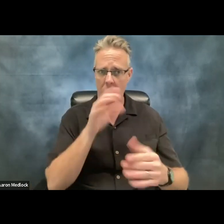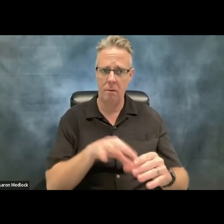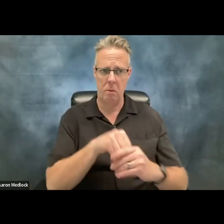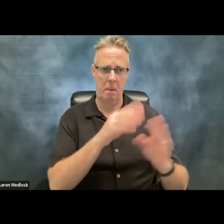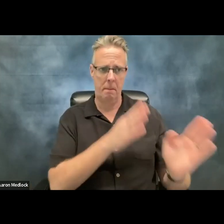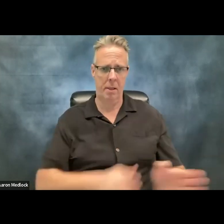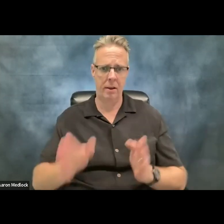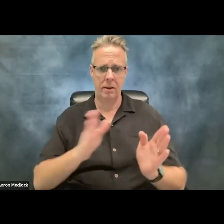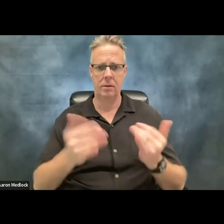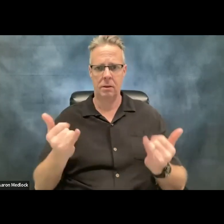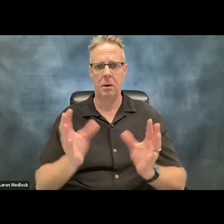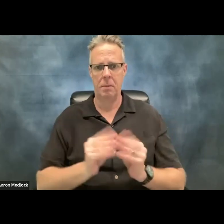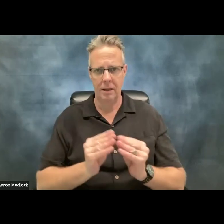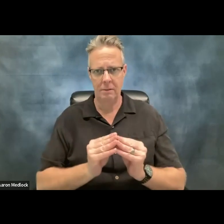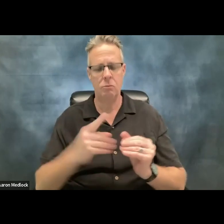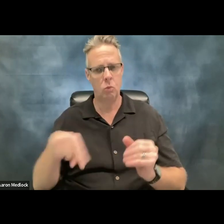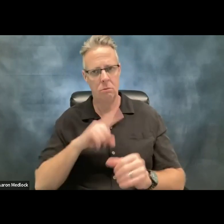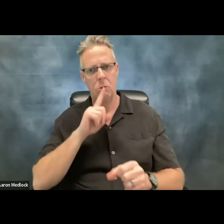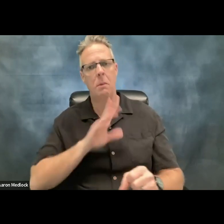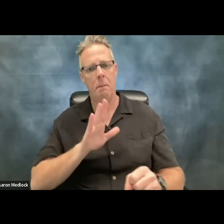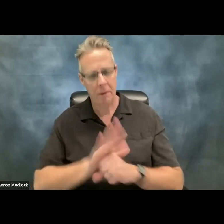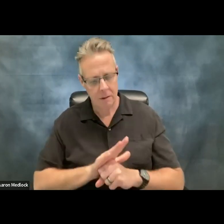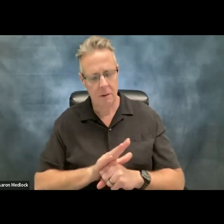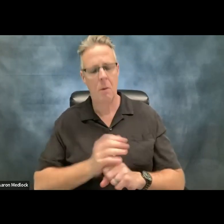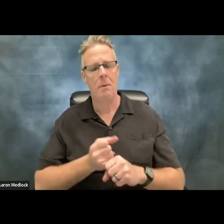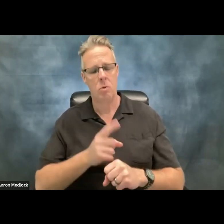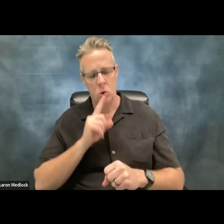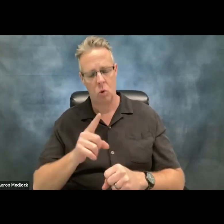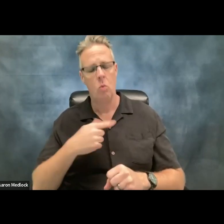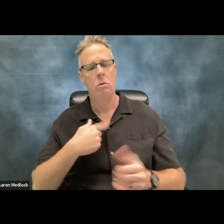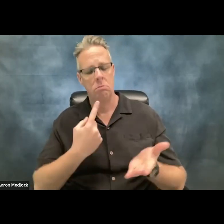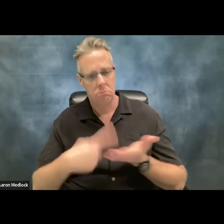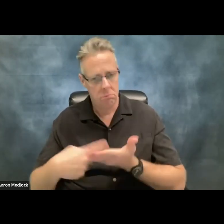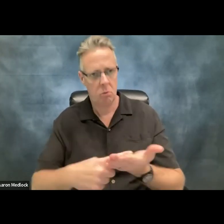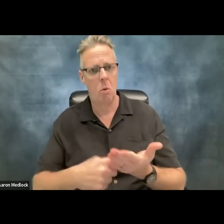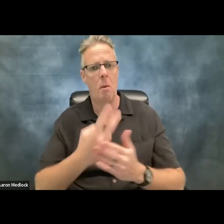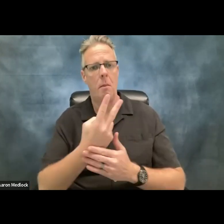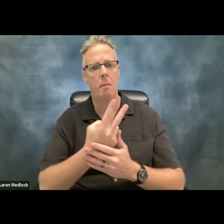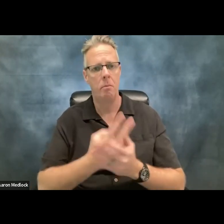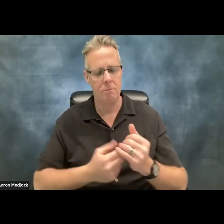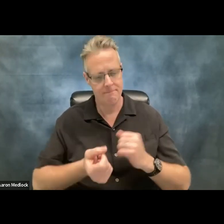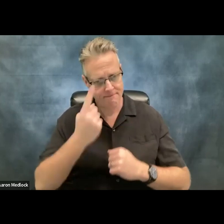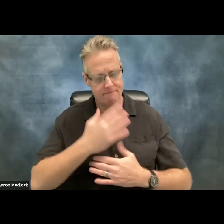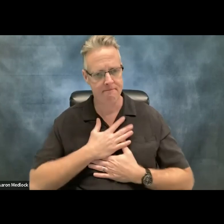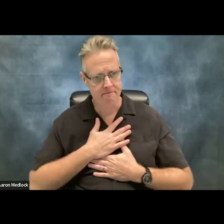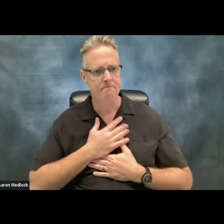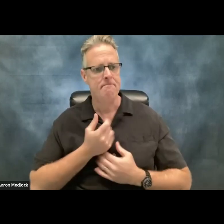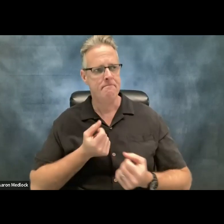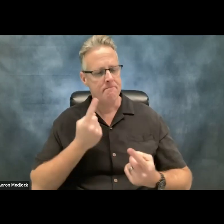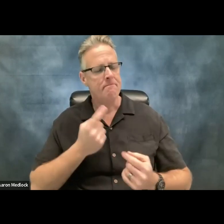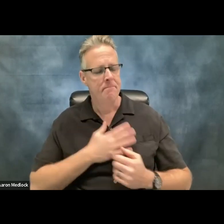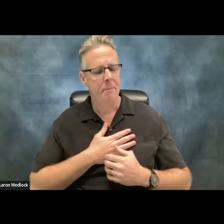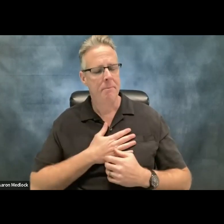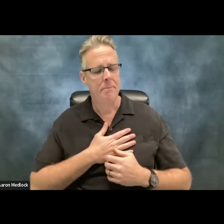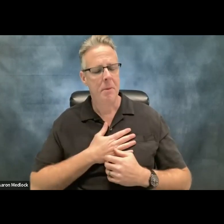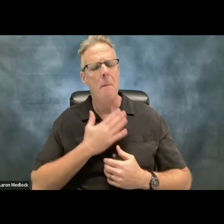planning today's meeting is committed to approaching these conversations with both candor and sensitivity. But please